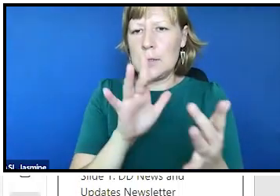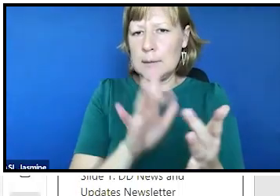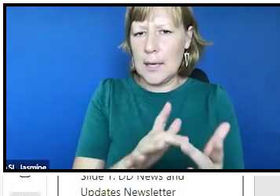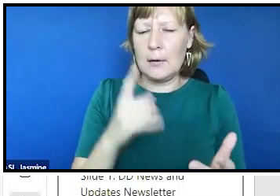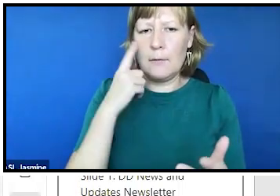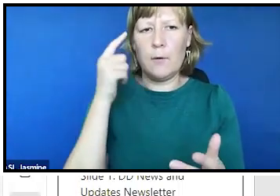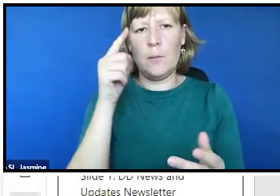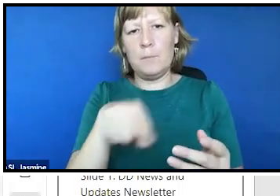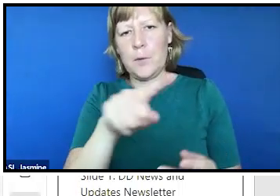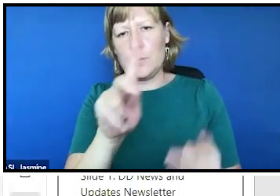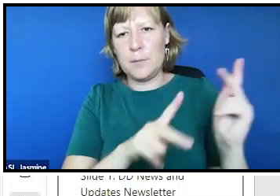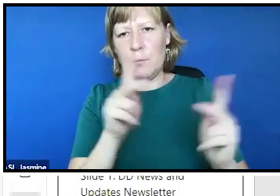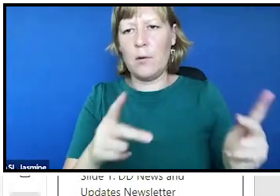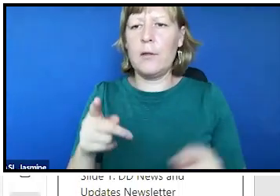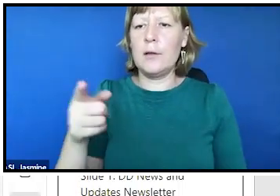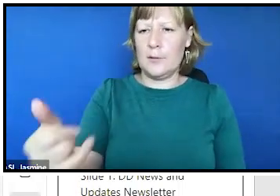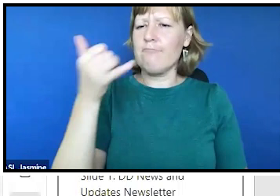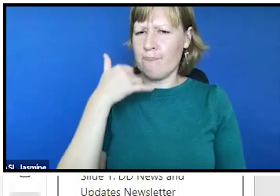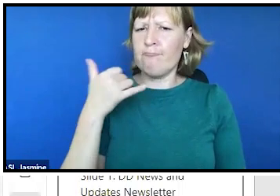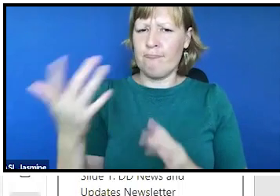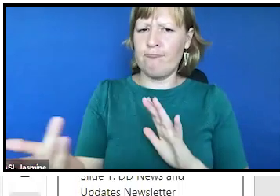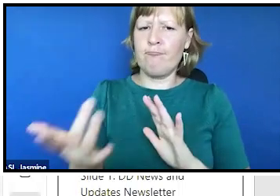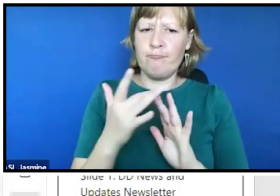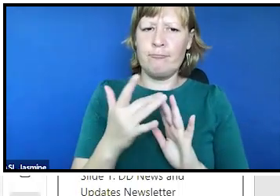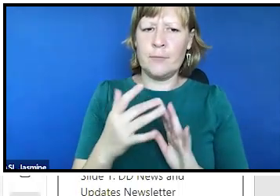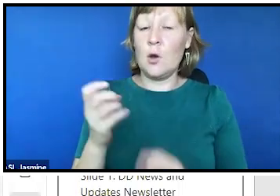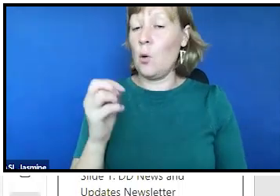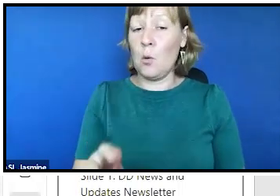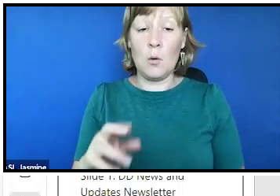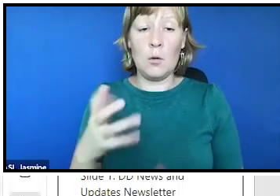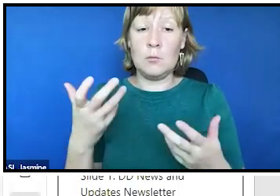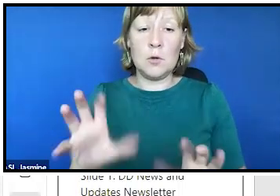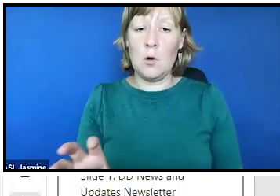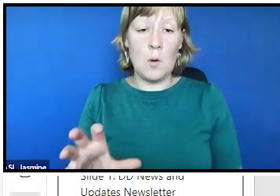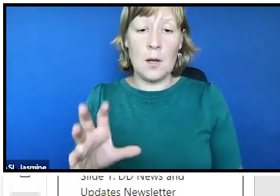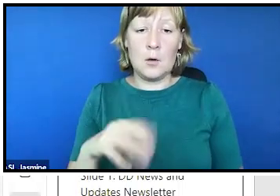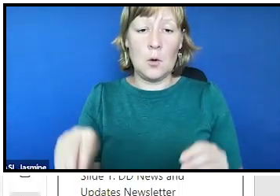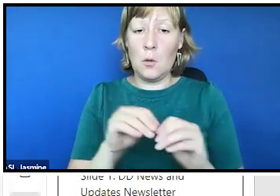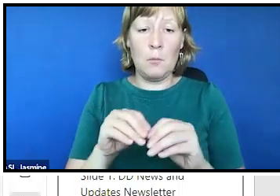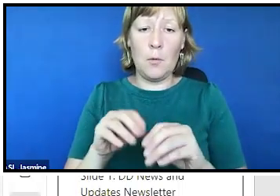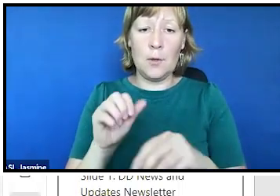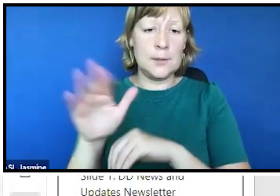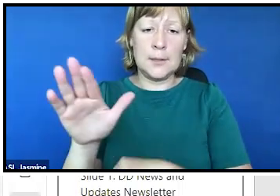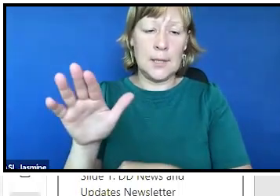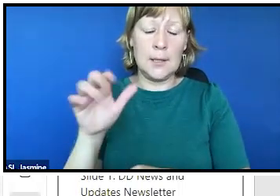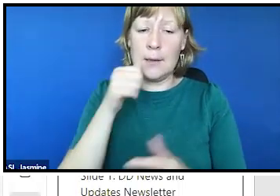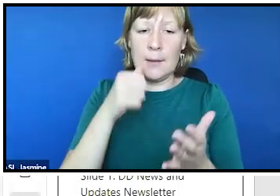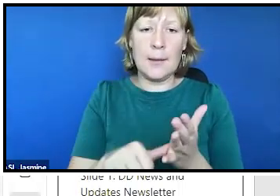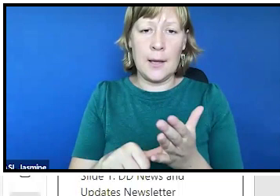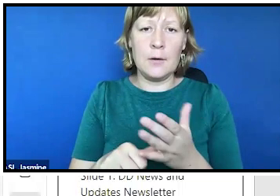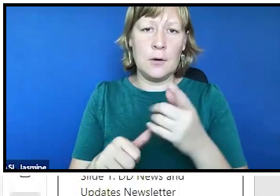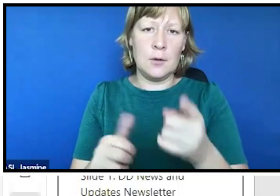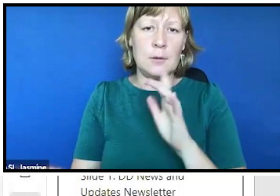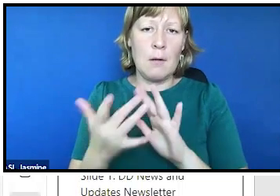say you don't like our newsletter or you do like it, you can always just send us out and ask us directly. On the top, we'll always also